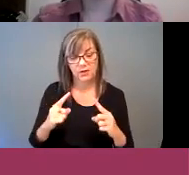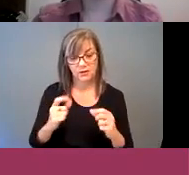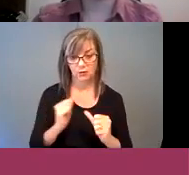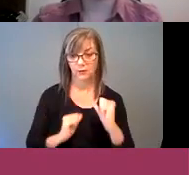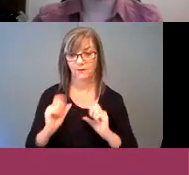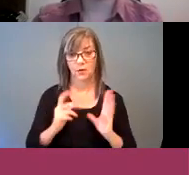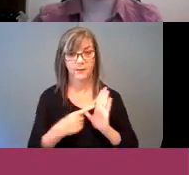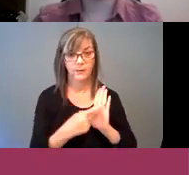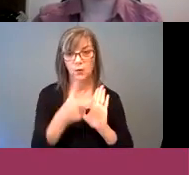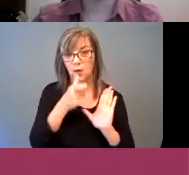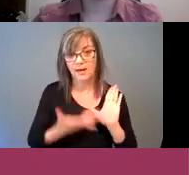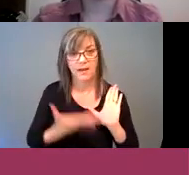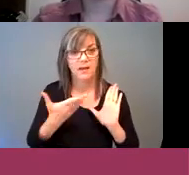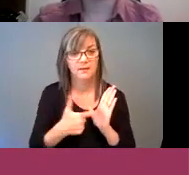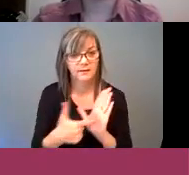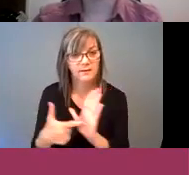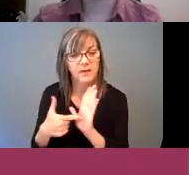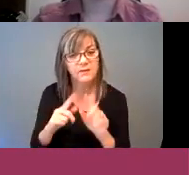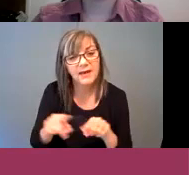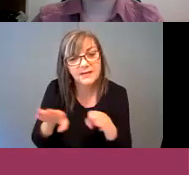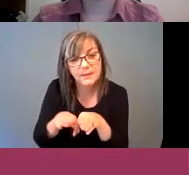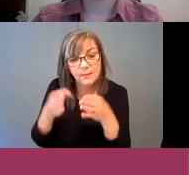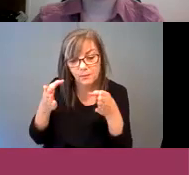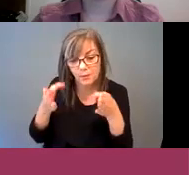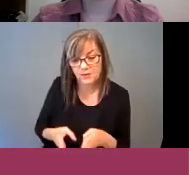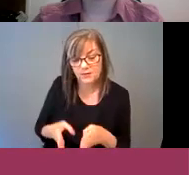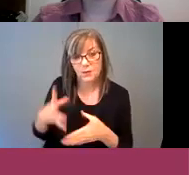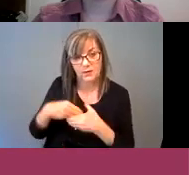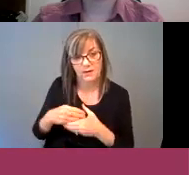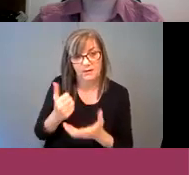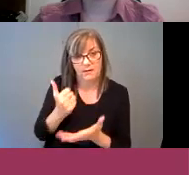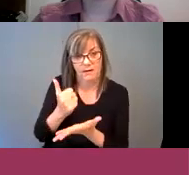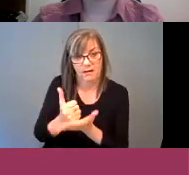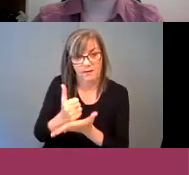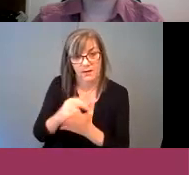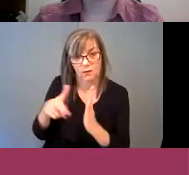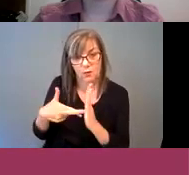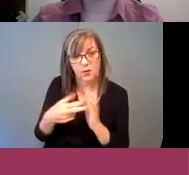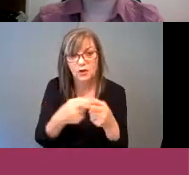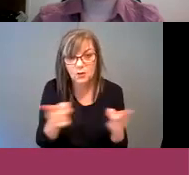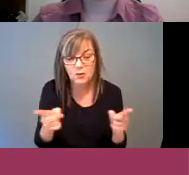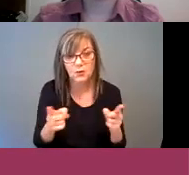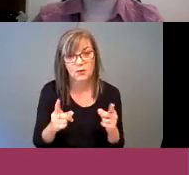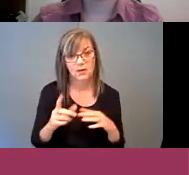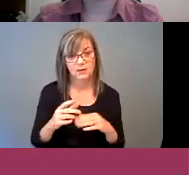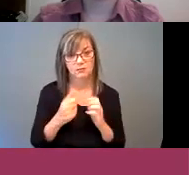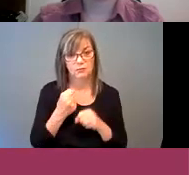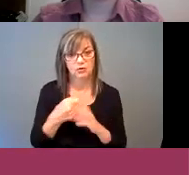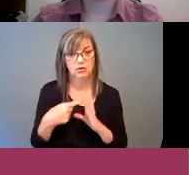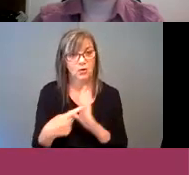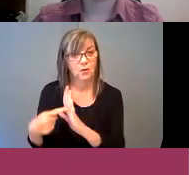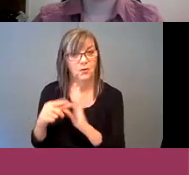that as someone in a helping role, you can really help set the tone for someone based on how you present to them and how you show